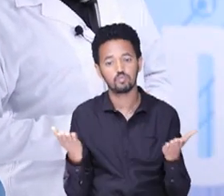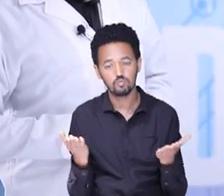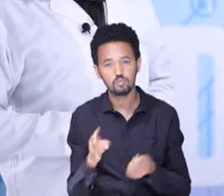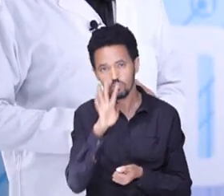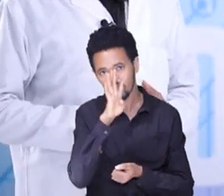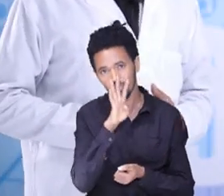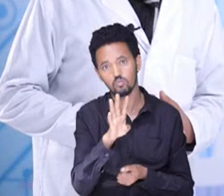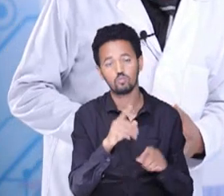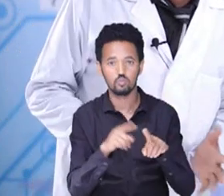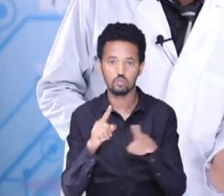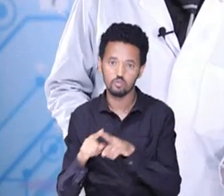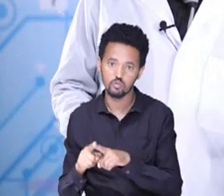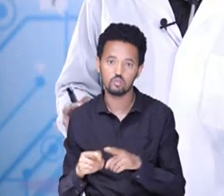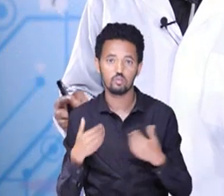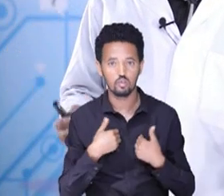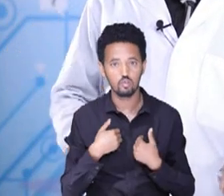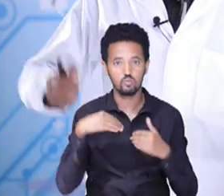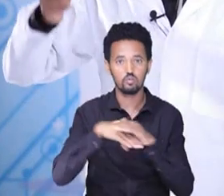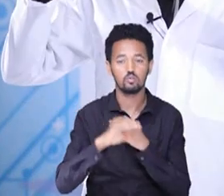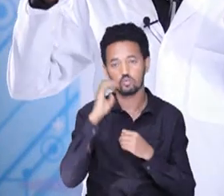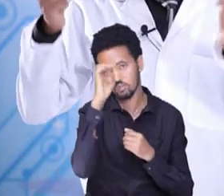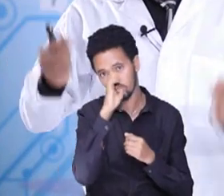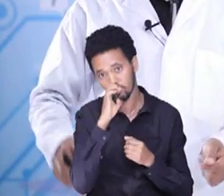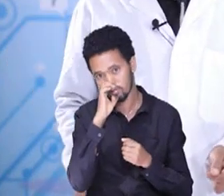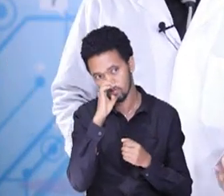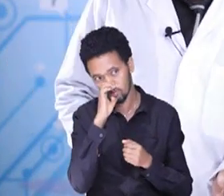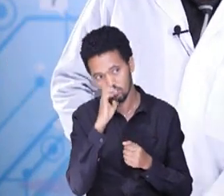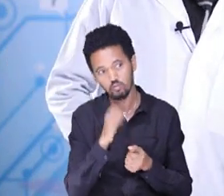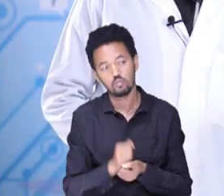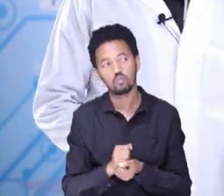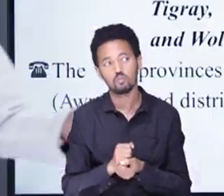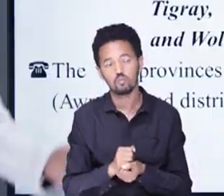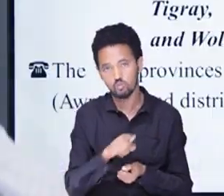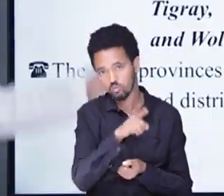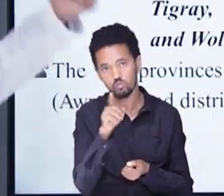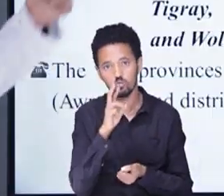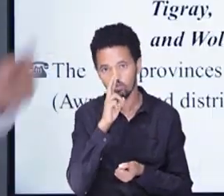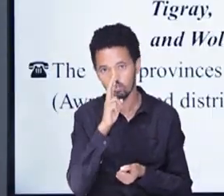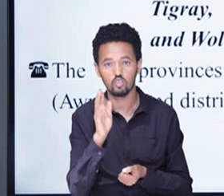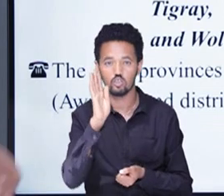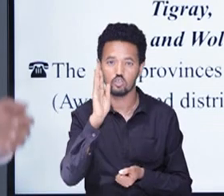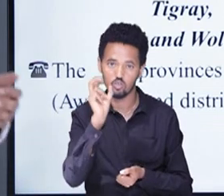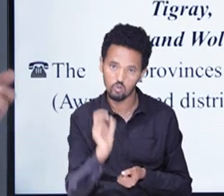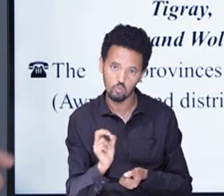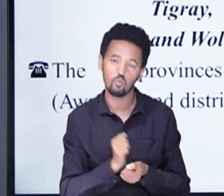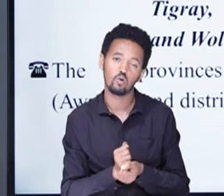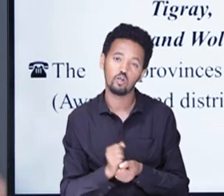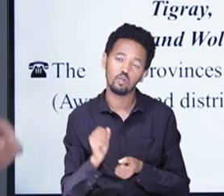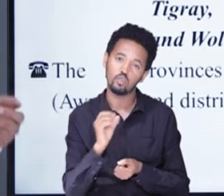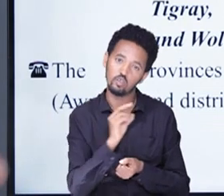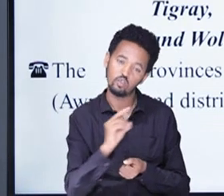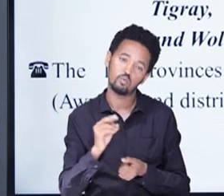14 provinces of Ethiopia during the reign of Emperor Haile Selassie. Those are Shawa,